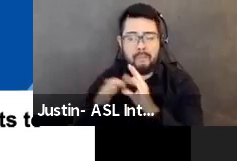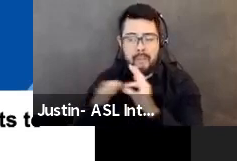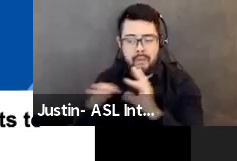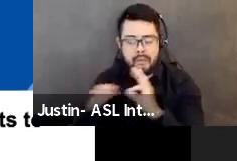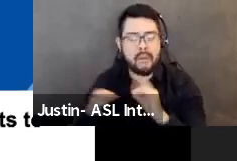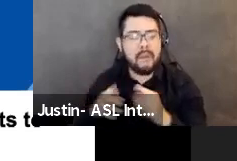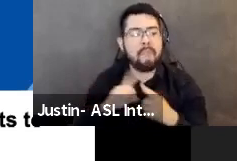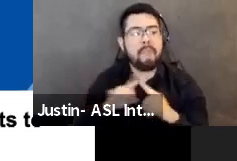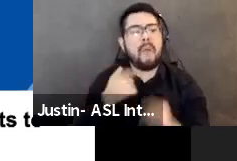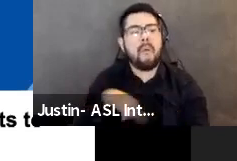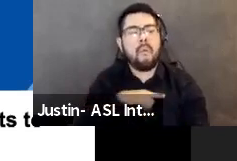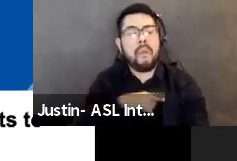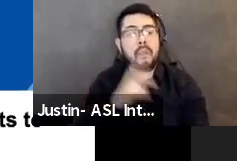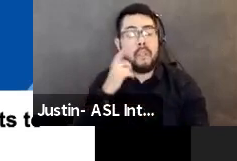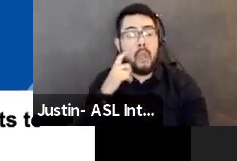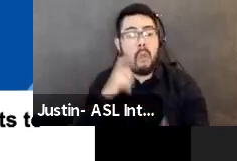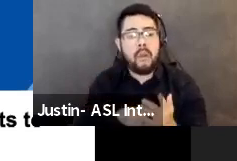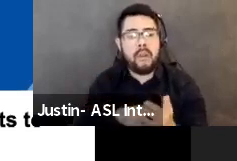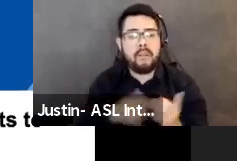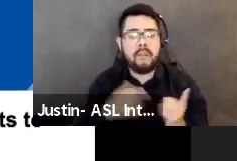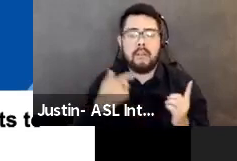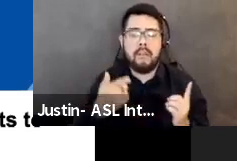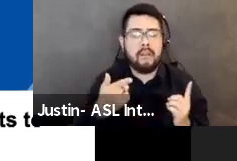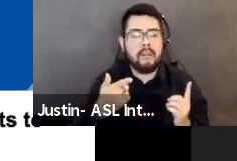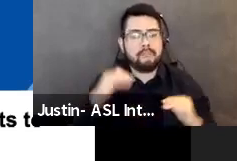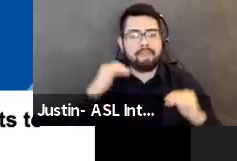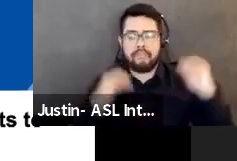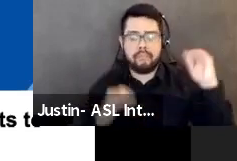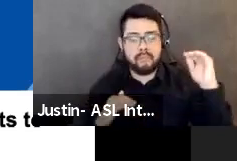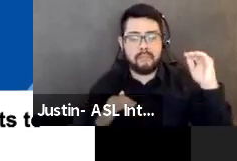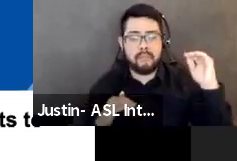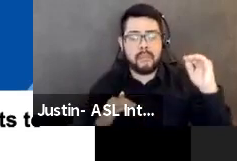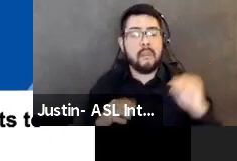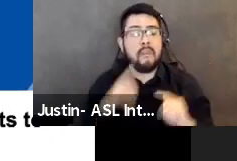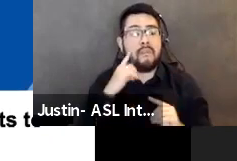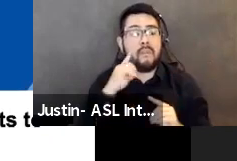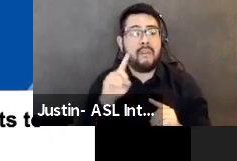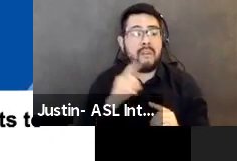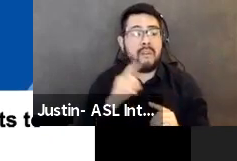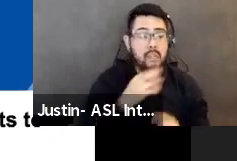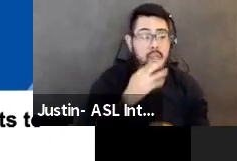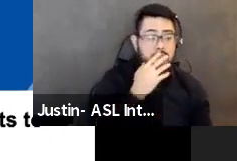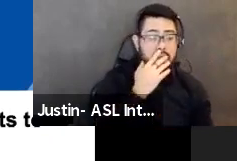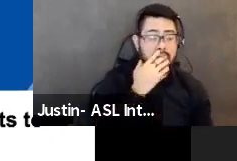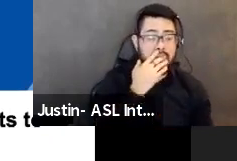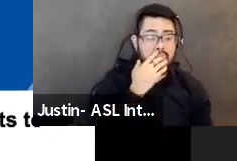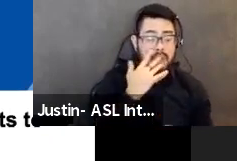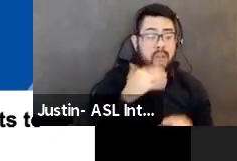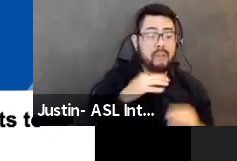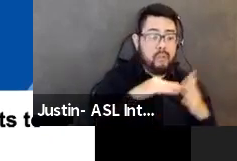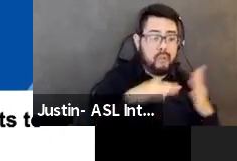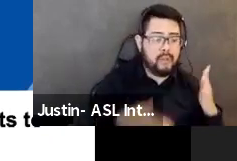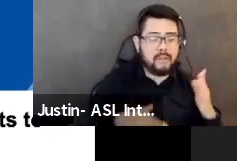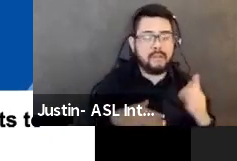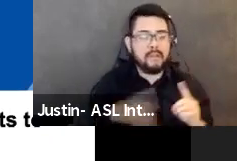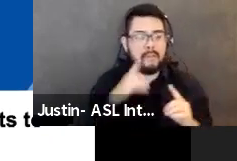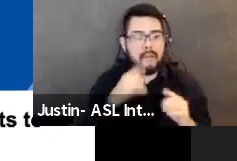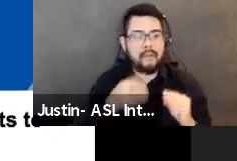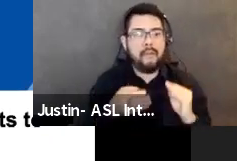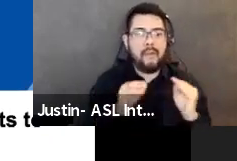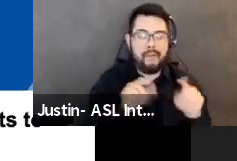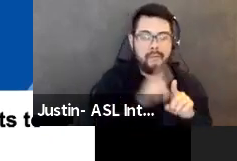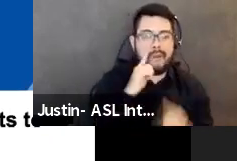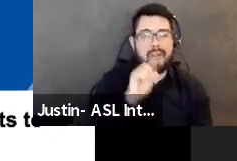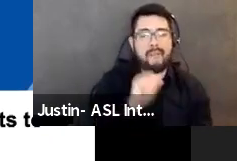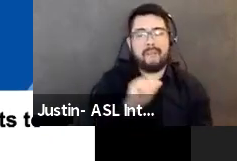there is an unacceptable disparity among children of color particularly african-american students